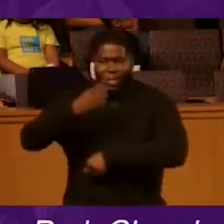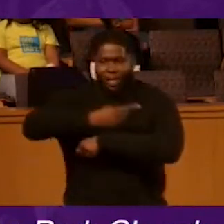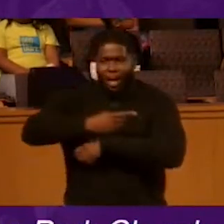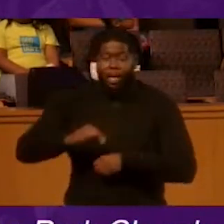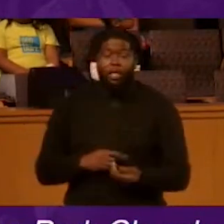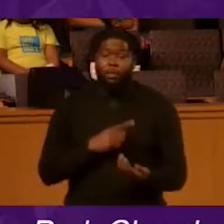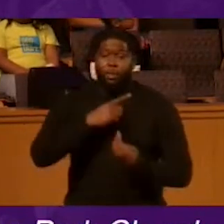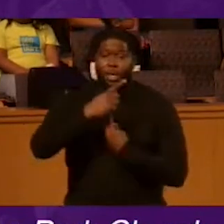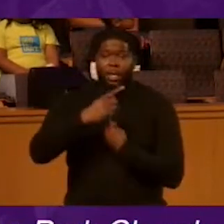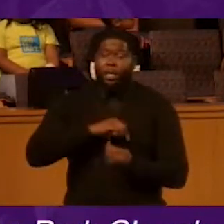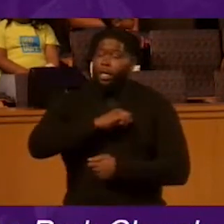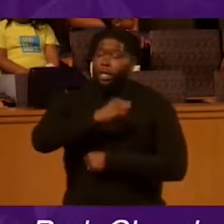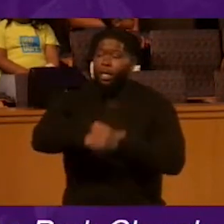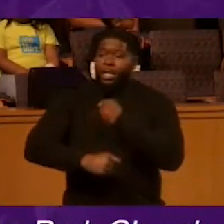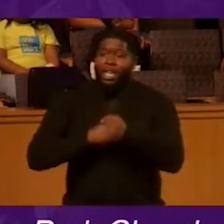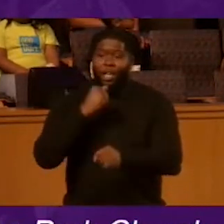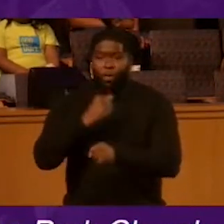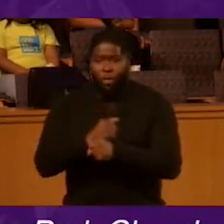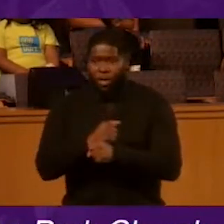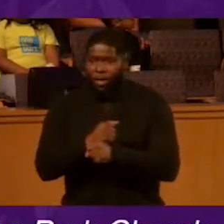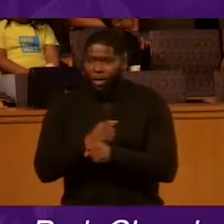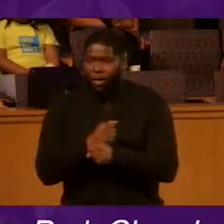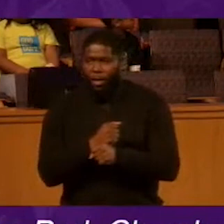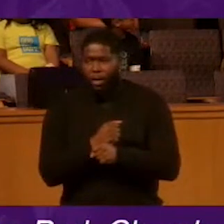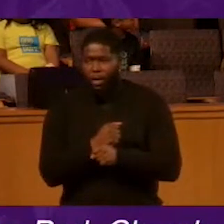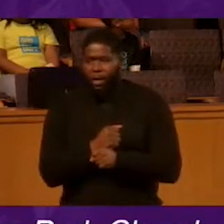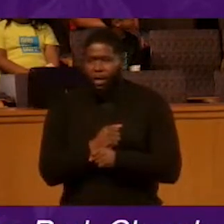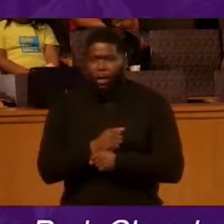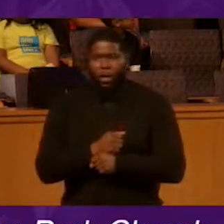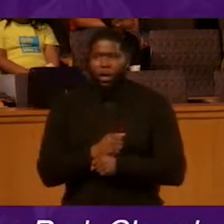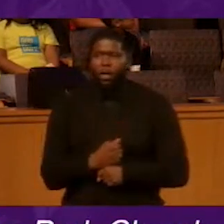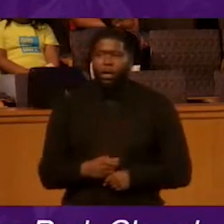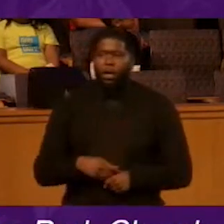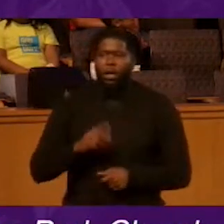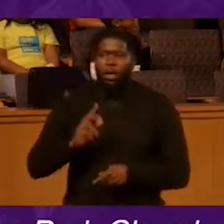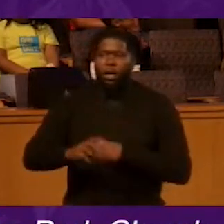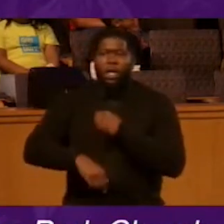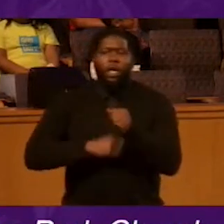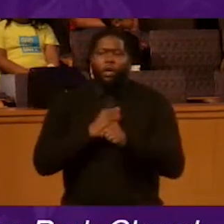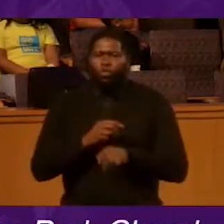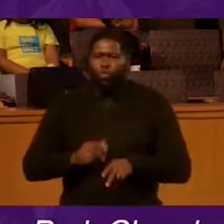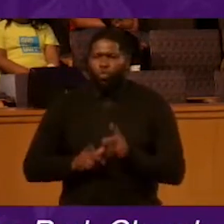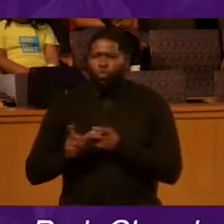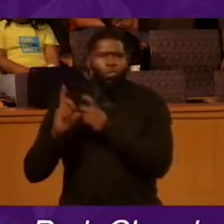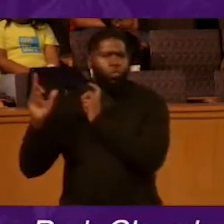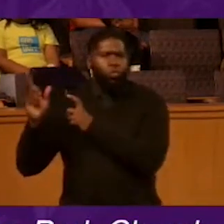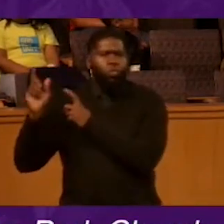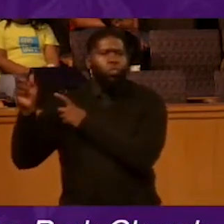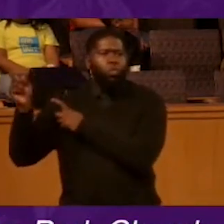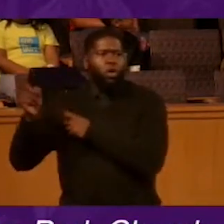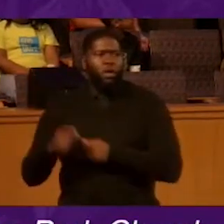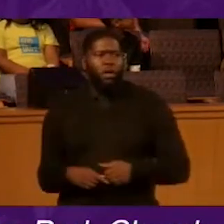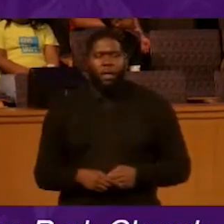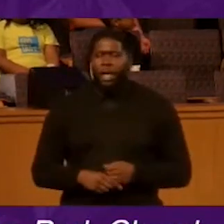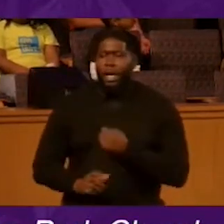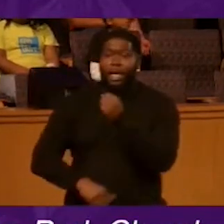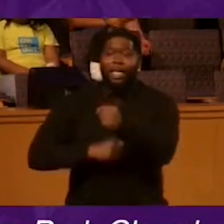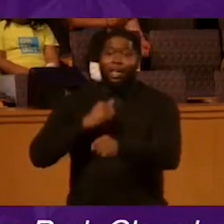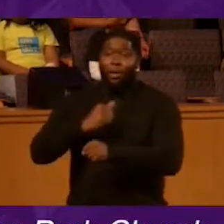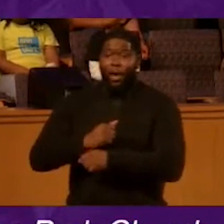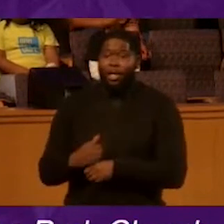year. A whole year. We were downtown a year ago, jogging on seesaws, and a year has